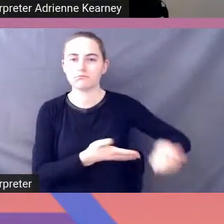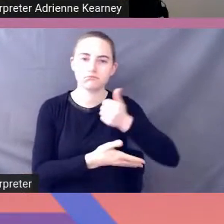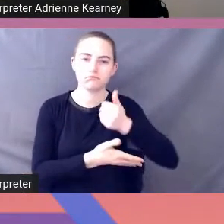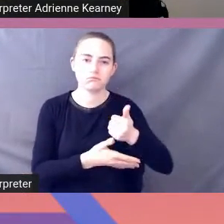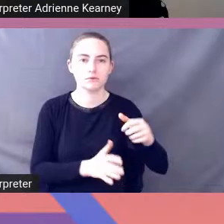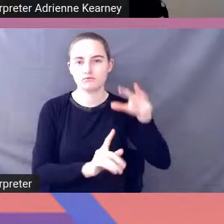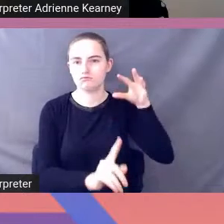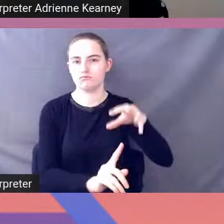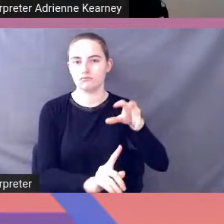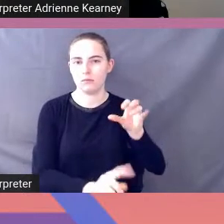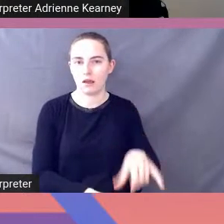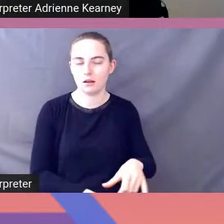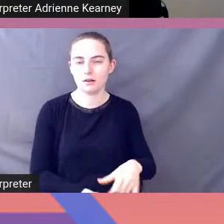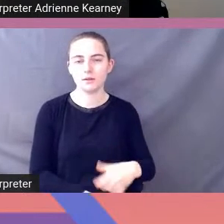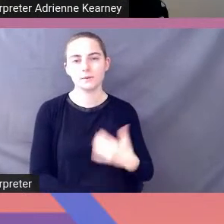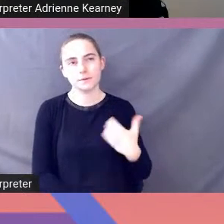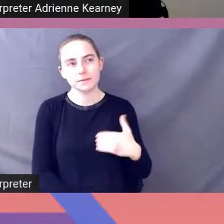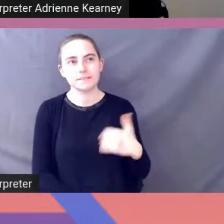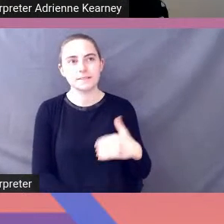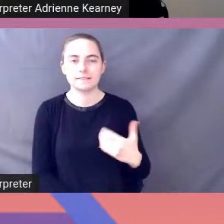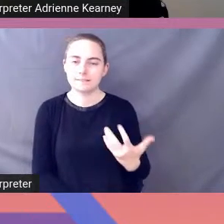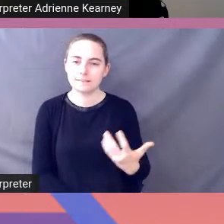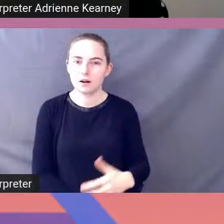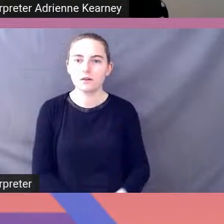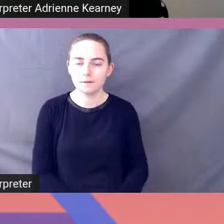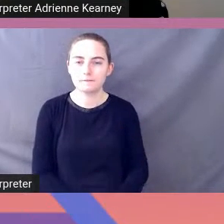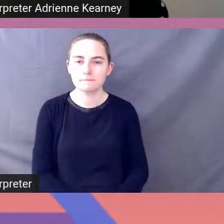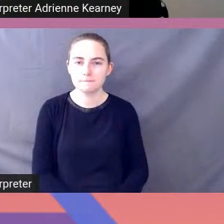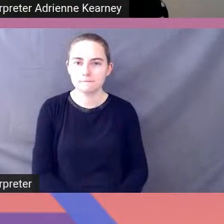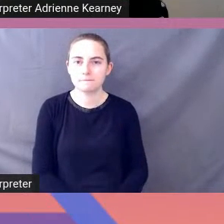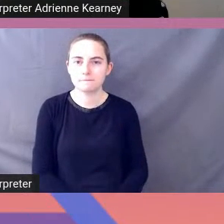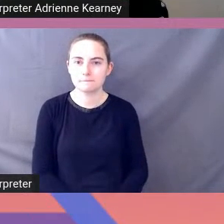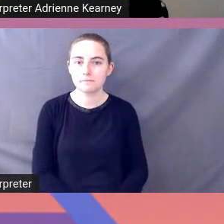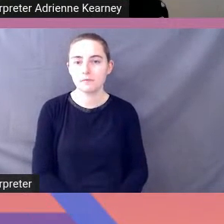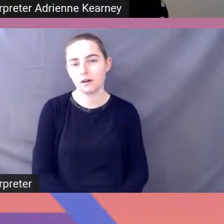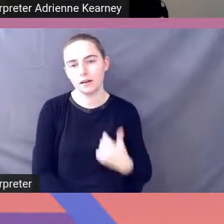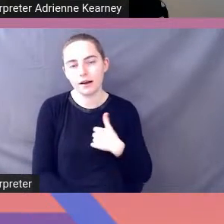my community, and shout out to everybody in it, and shout out to all of you.